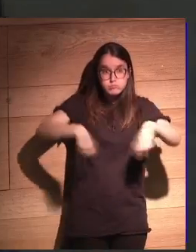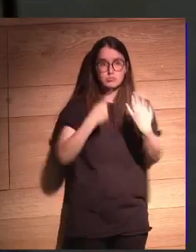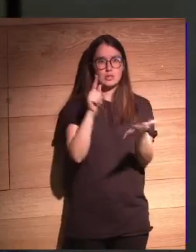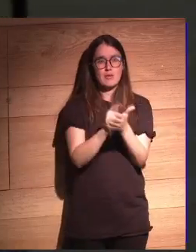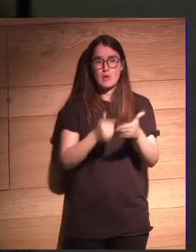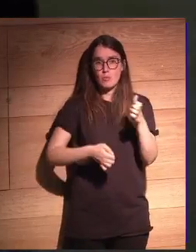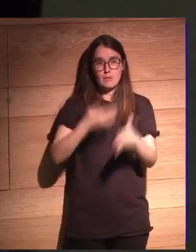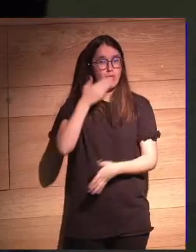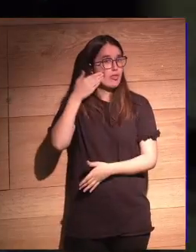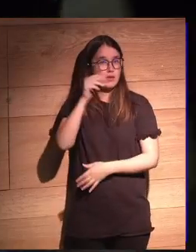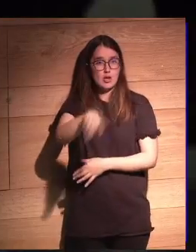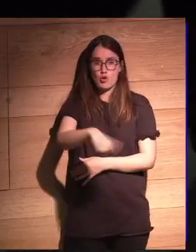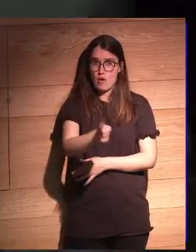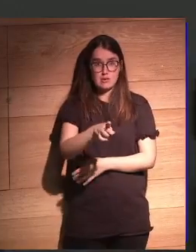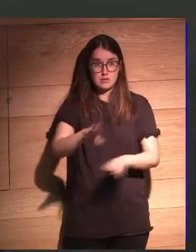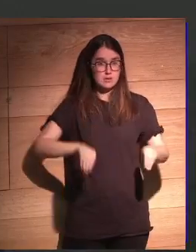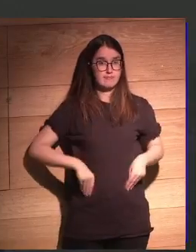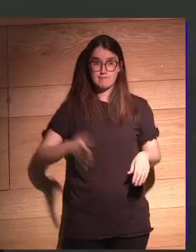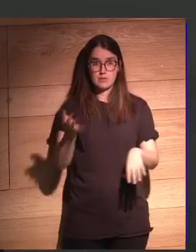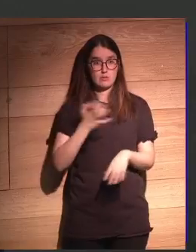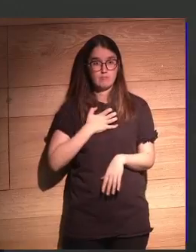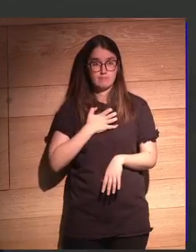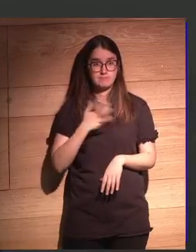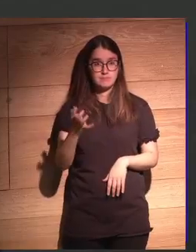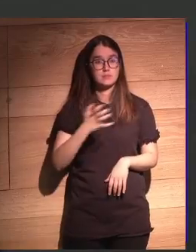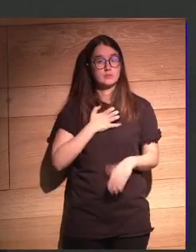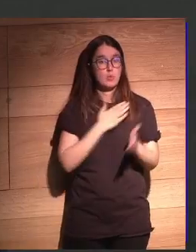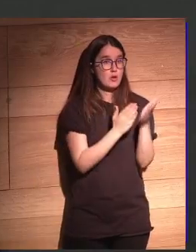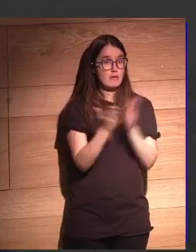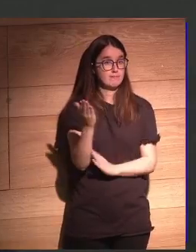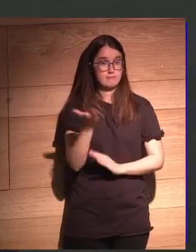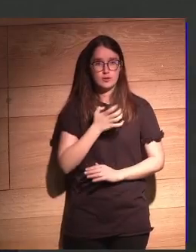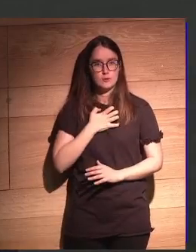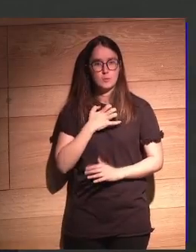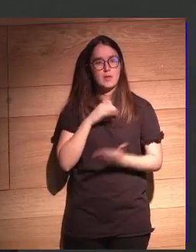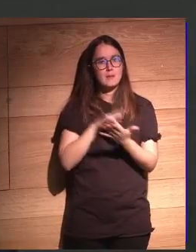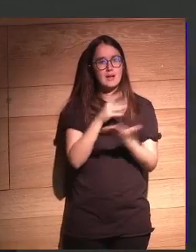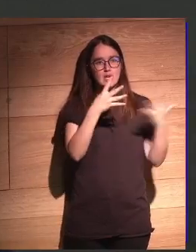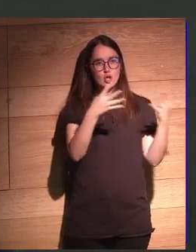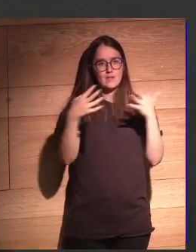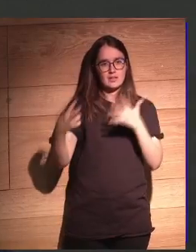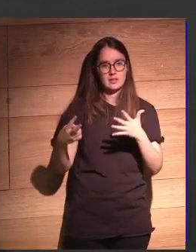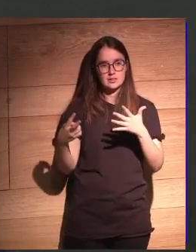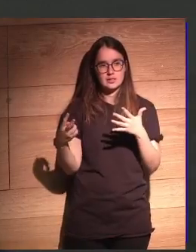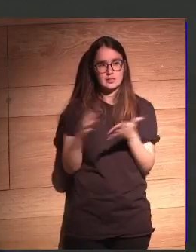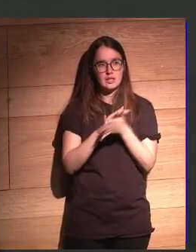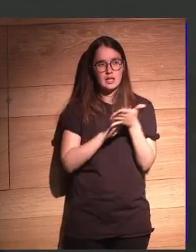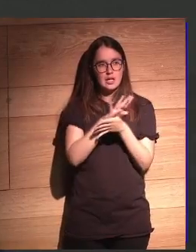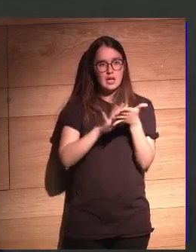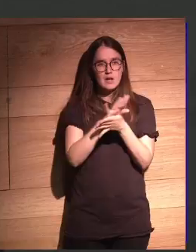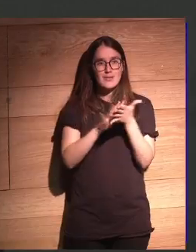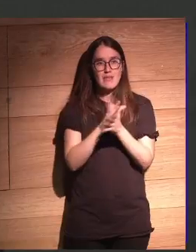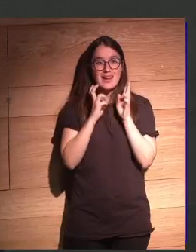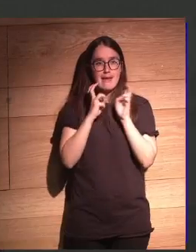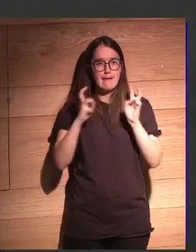between Africa and Spain, but we cannot think that these are alternatives to real